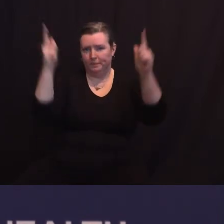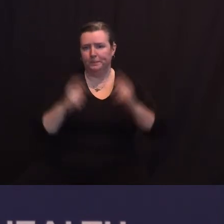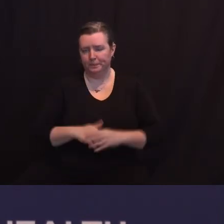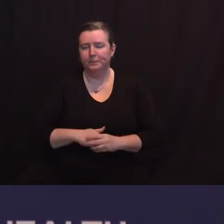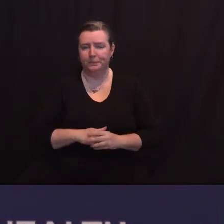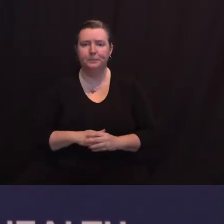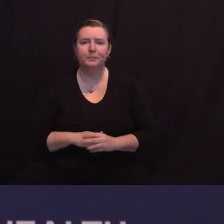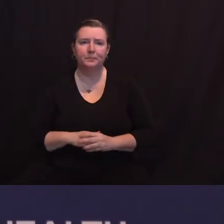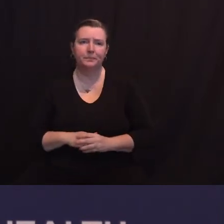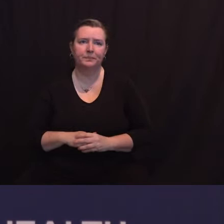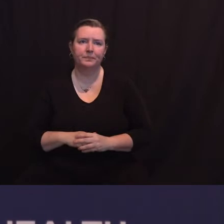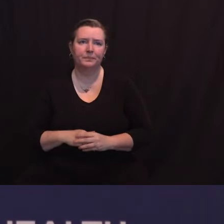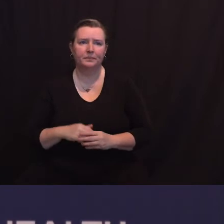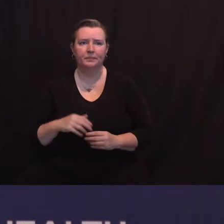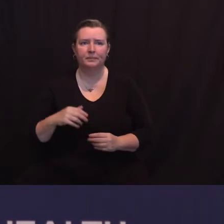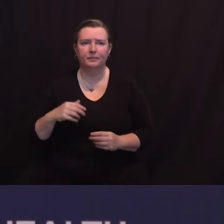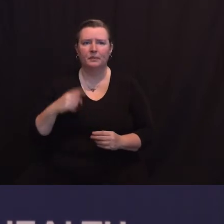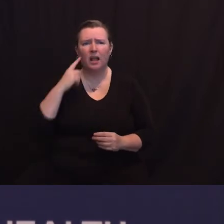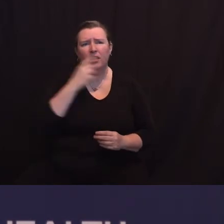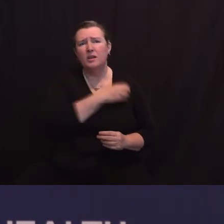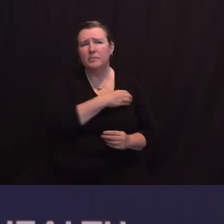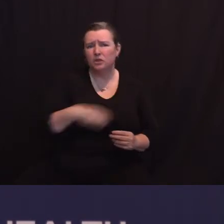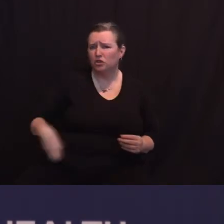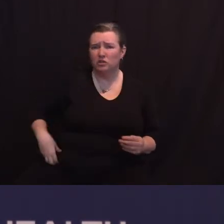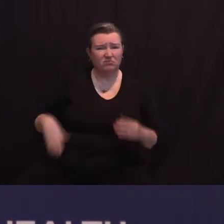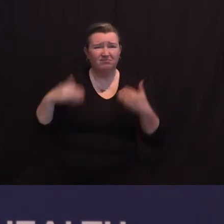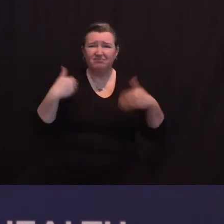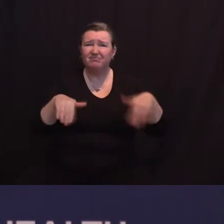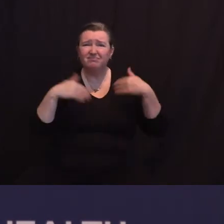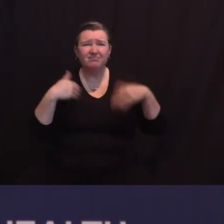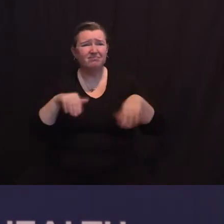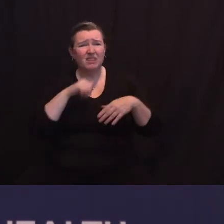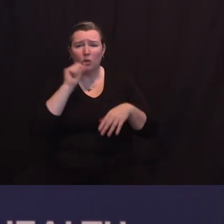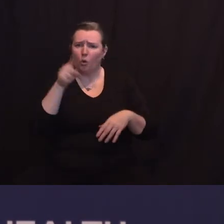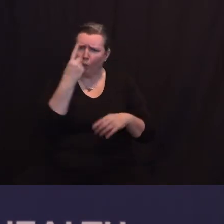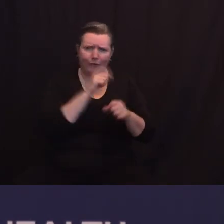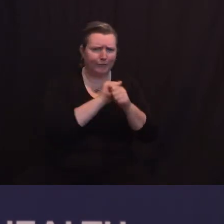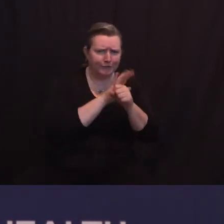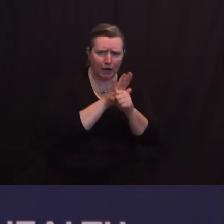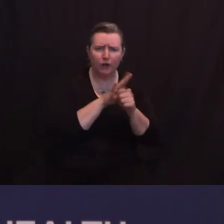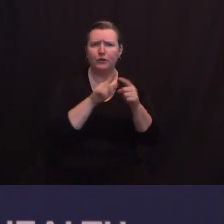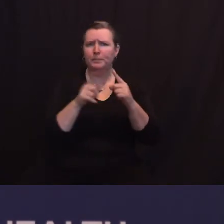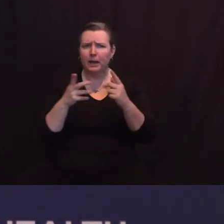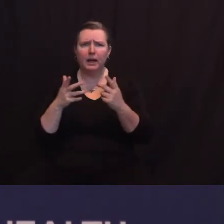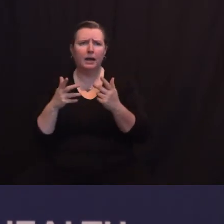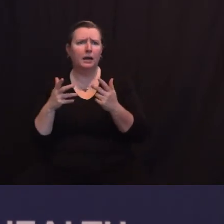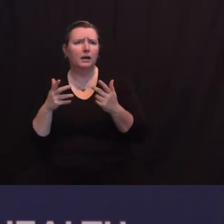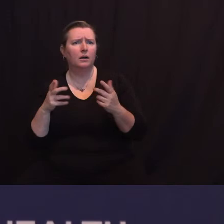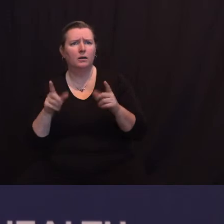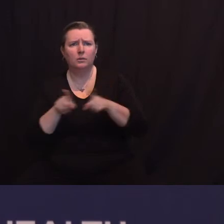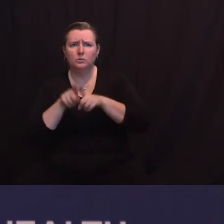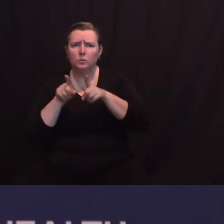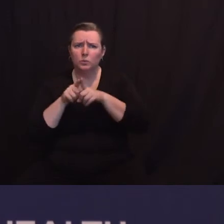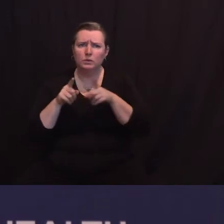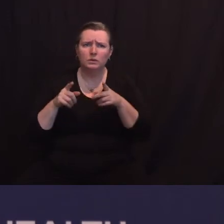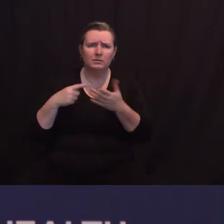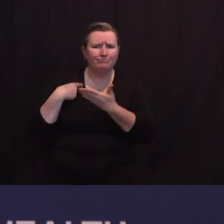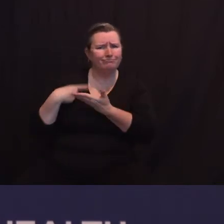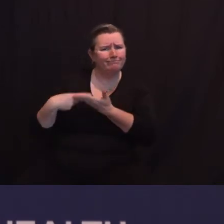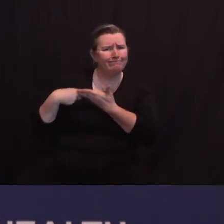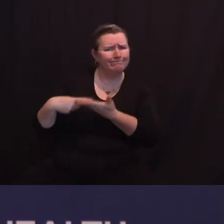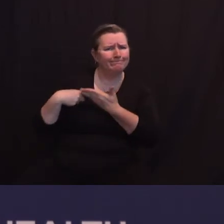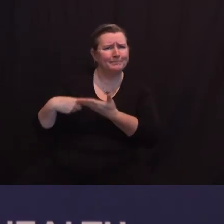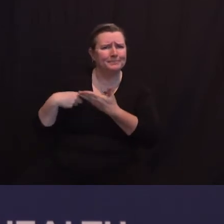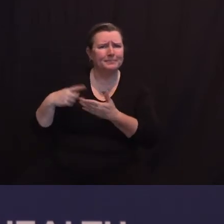just on COVID as a general matter. To the mayor's point, Judy and I were on the phone with the team this morning talking about, in the very